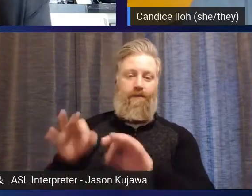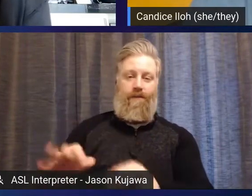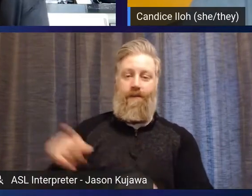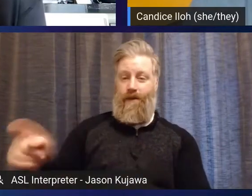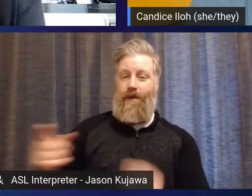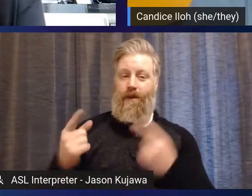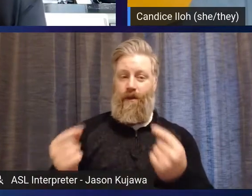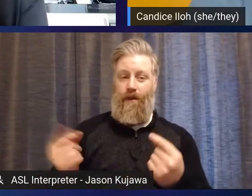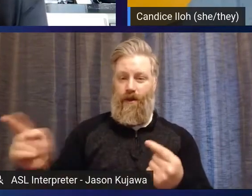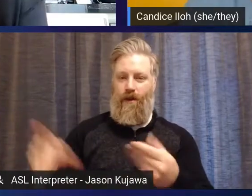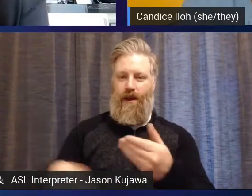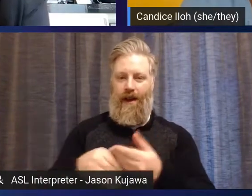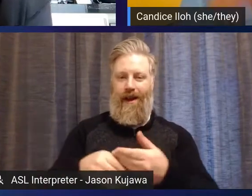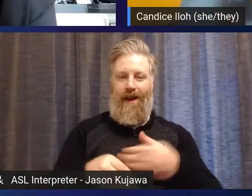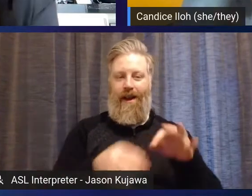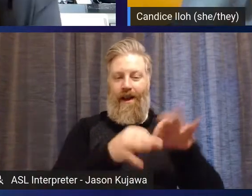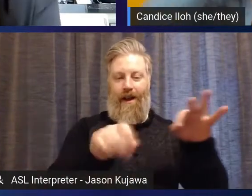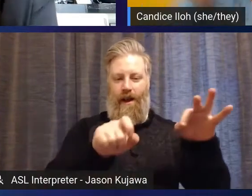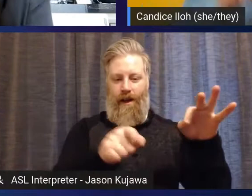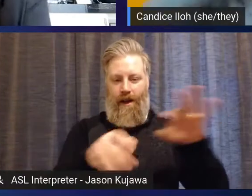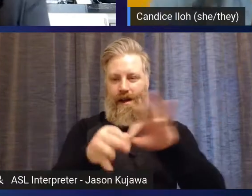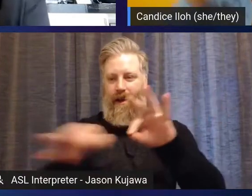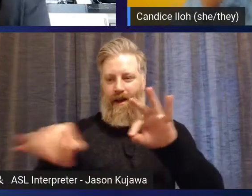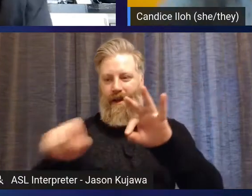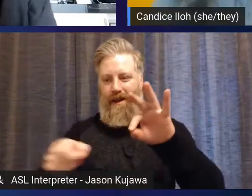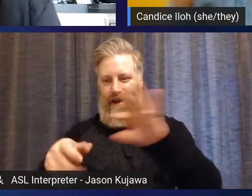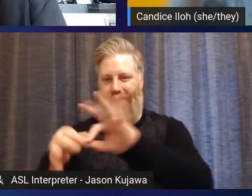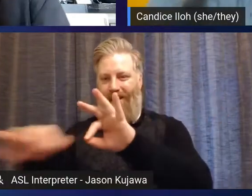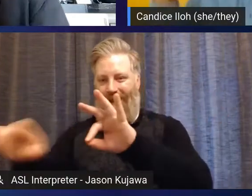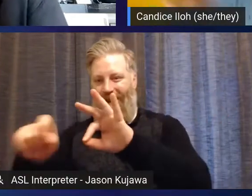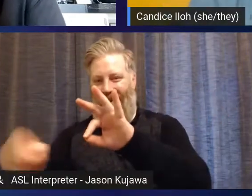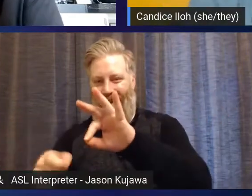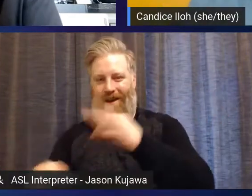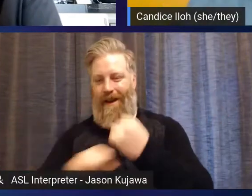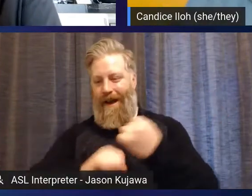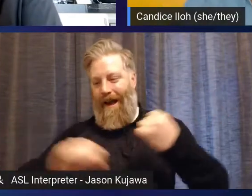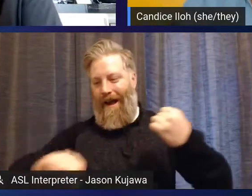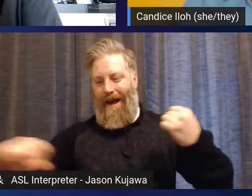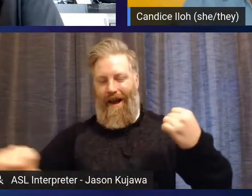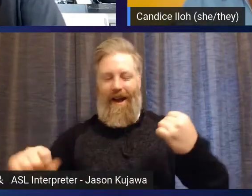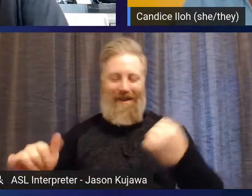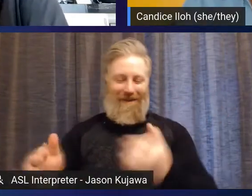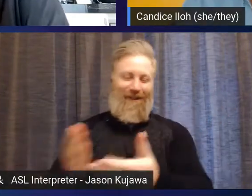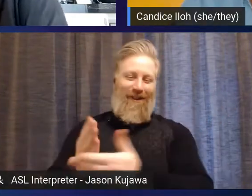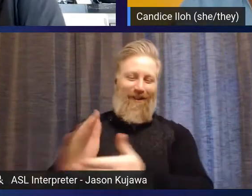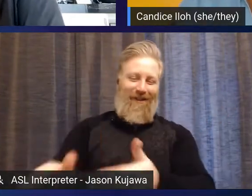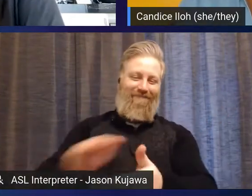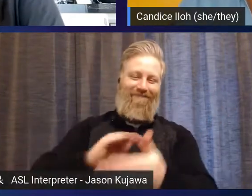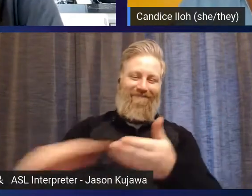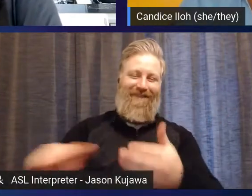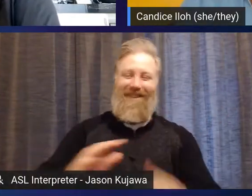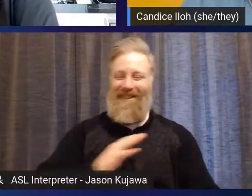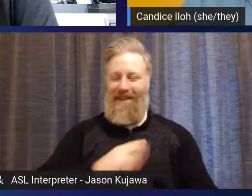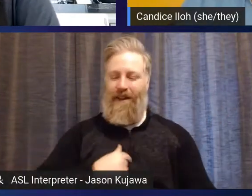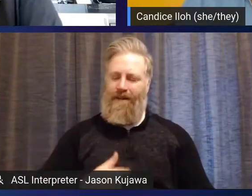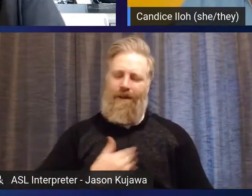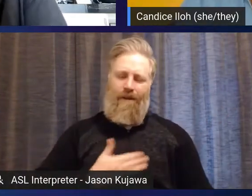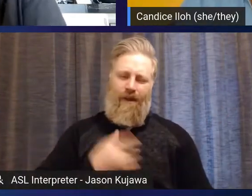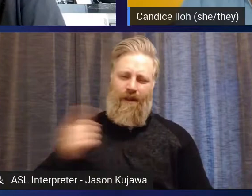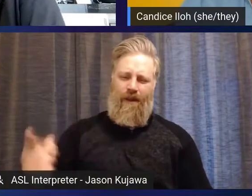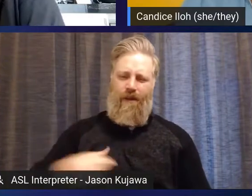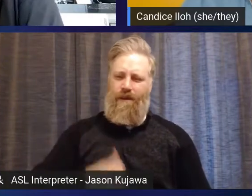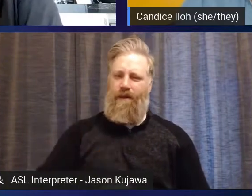many commas in that sentence to stretch it out. But we're going to slide today. Hey, homie, I appreciate you. I'm so proud of you and so happy for